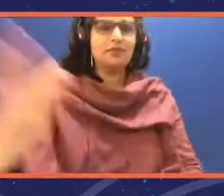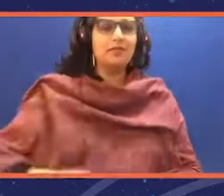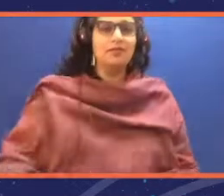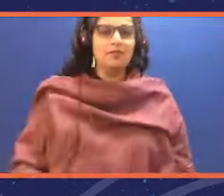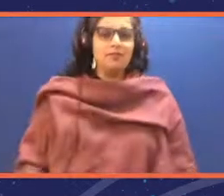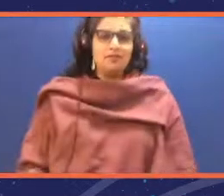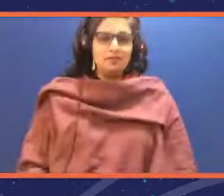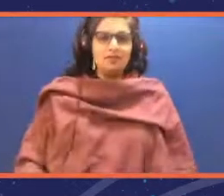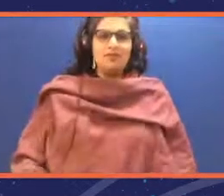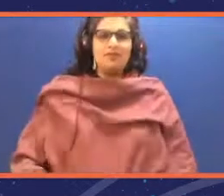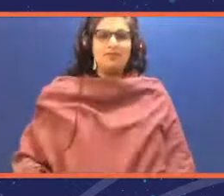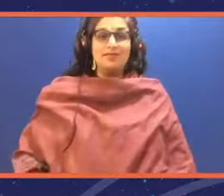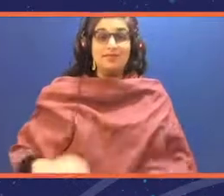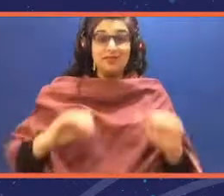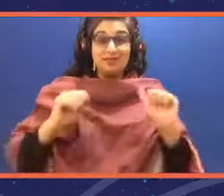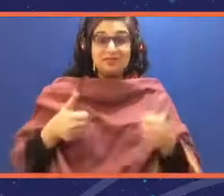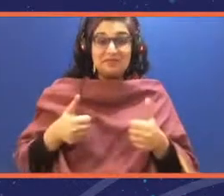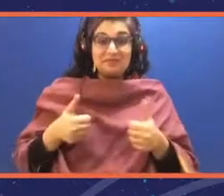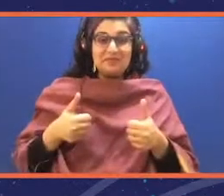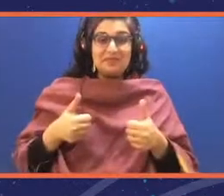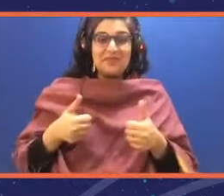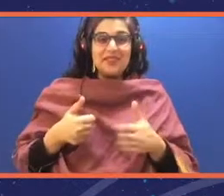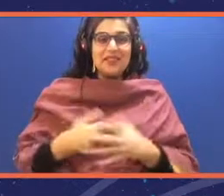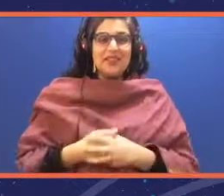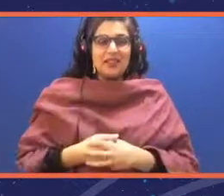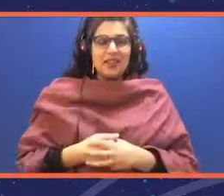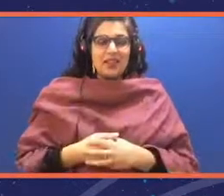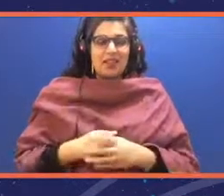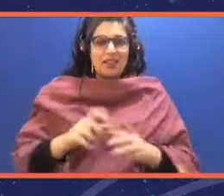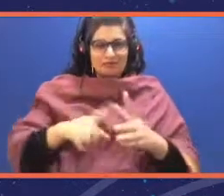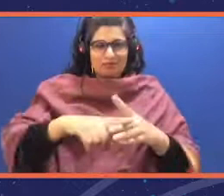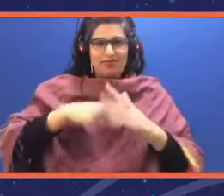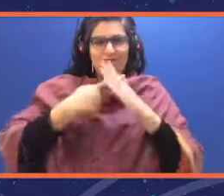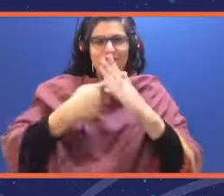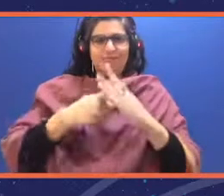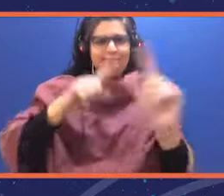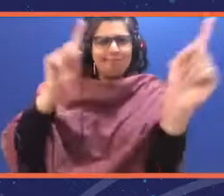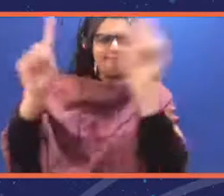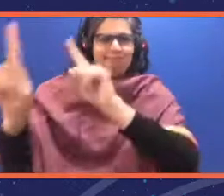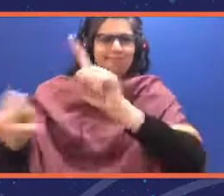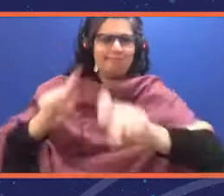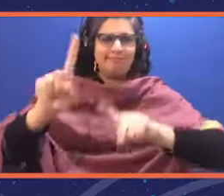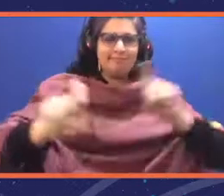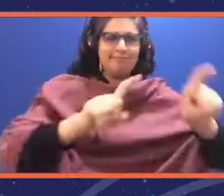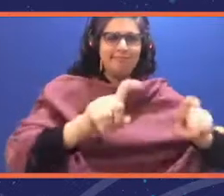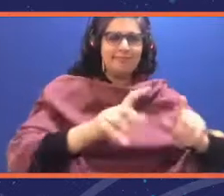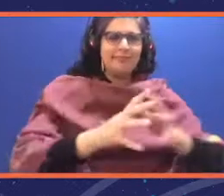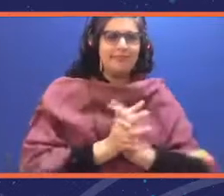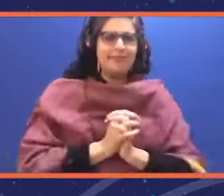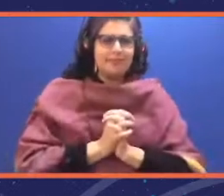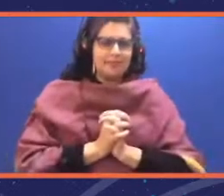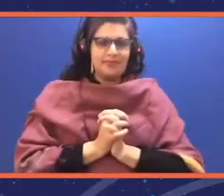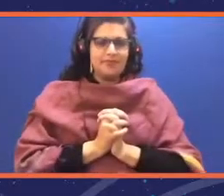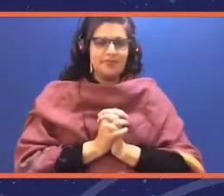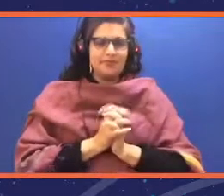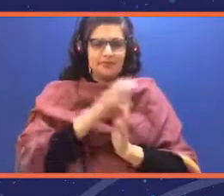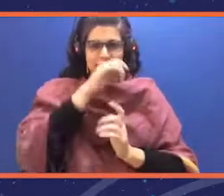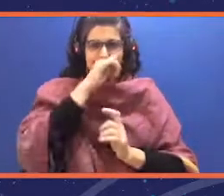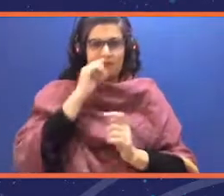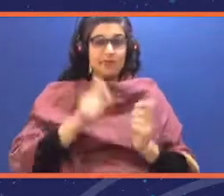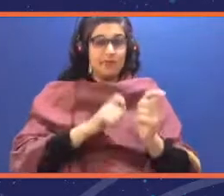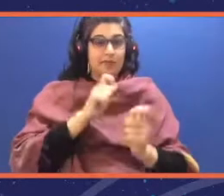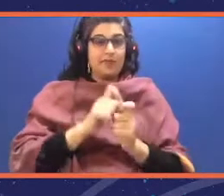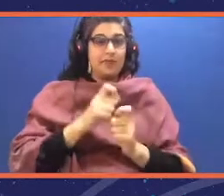All right, y'all. So I just want to start off just by asking a question. And this one's specifically going to go to